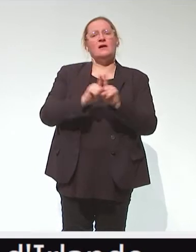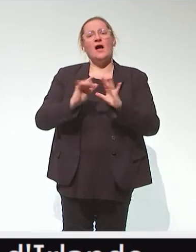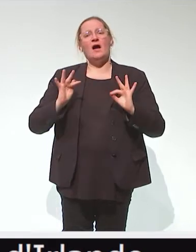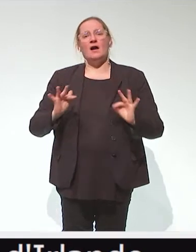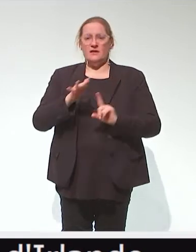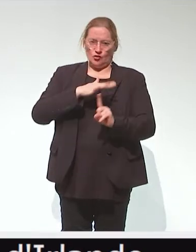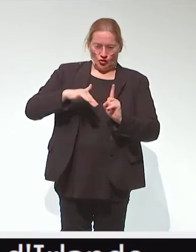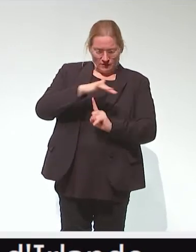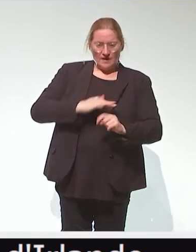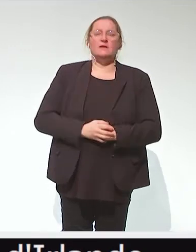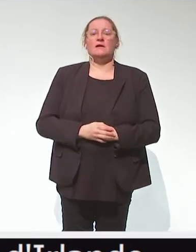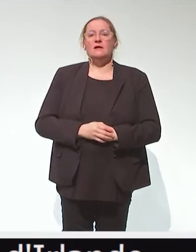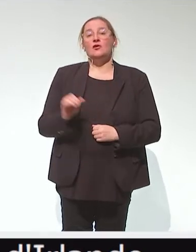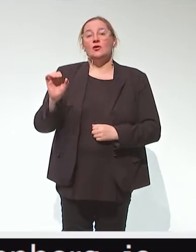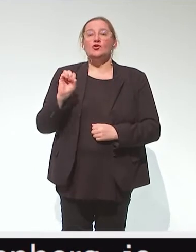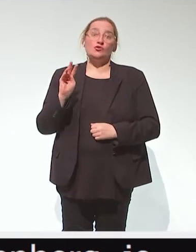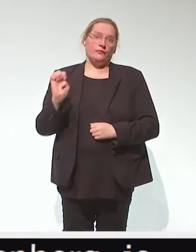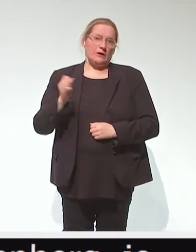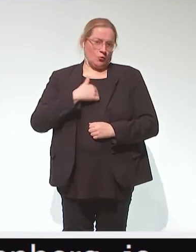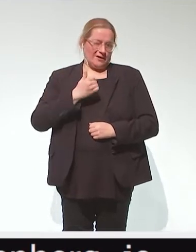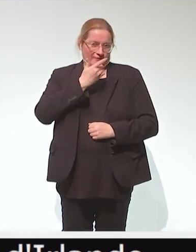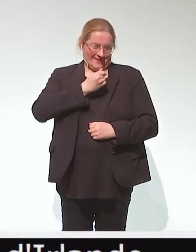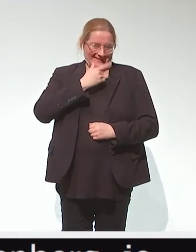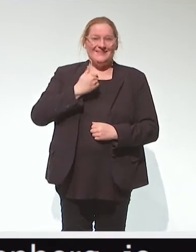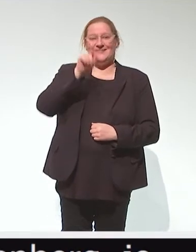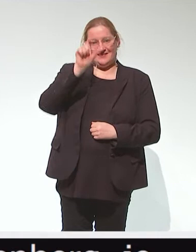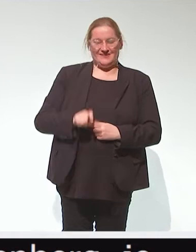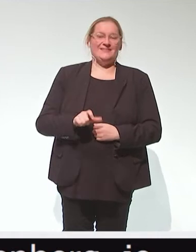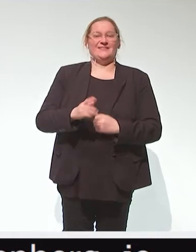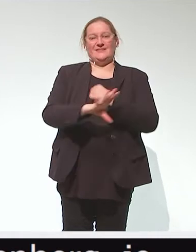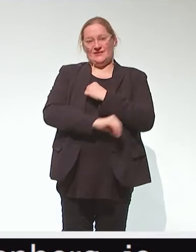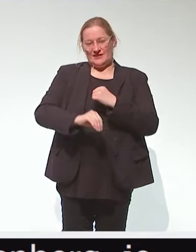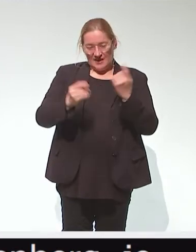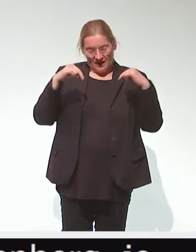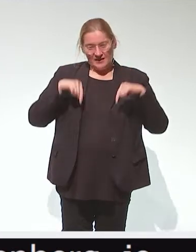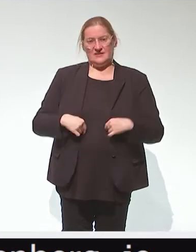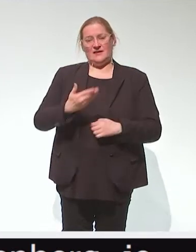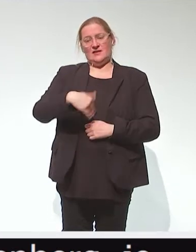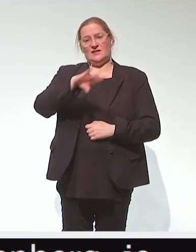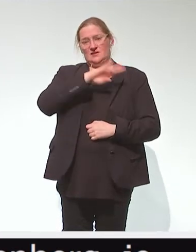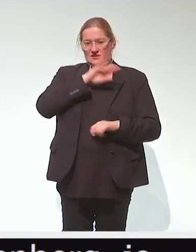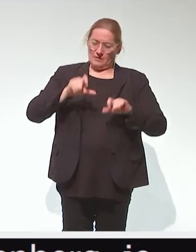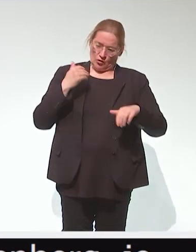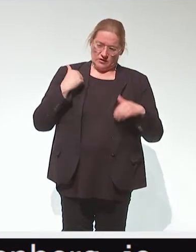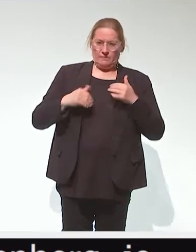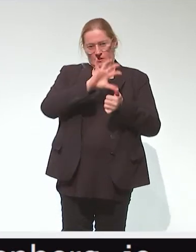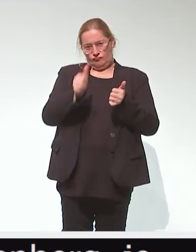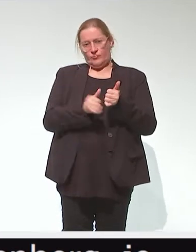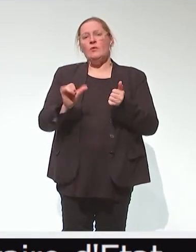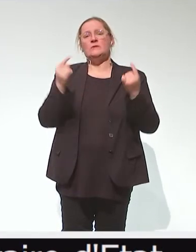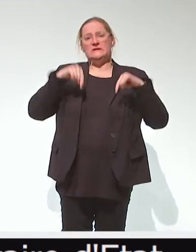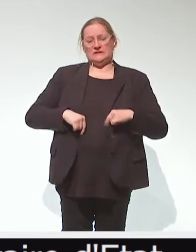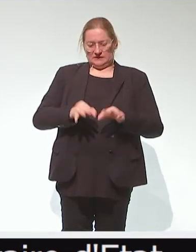Federal Minister for Labor and Social Affairs in Germany. Mrs. Sophie Klusell, State Secretary for Persons